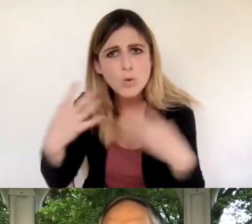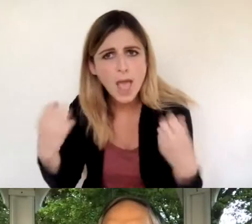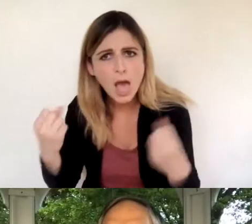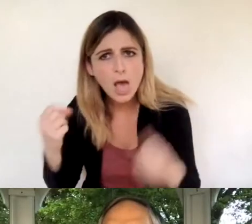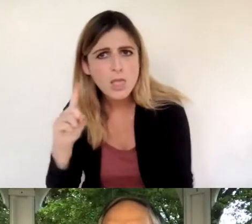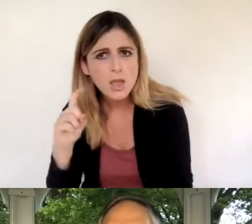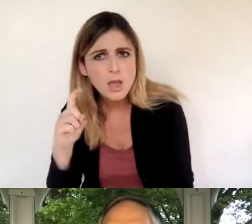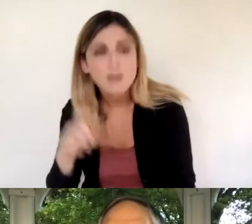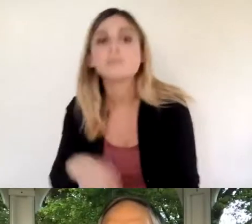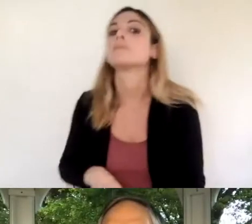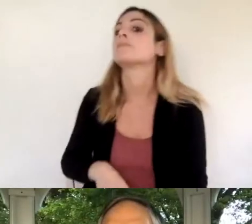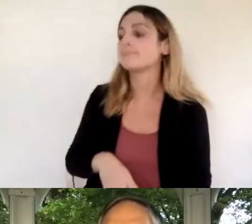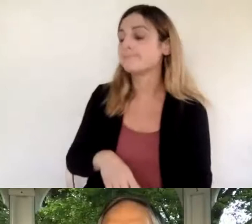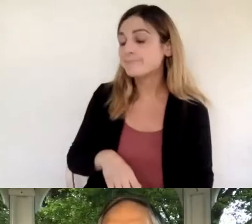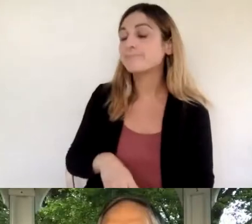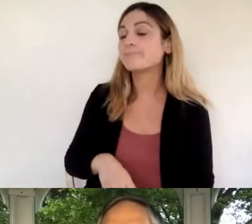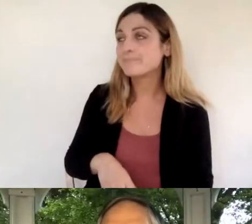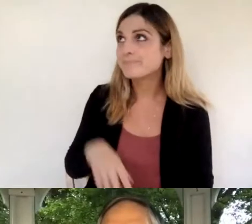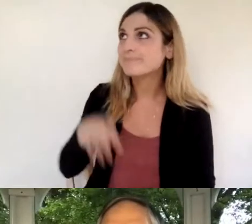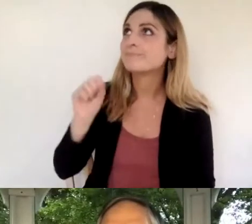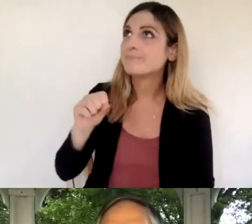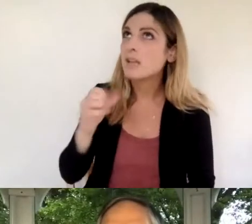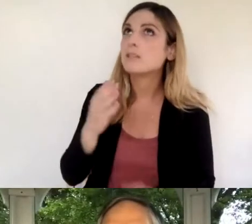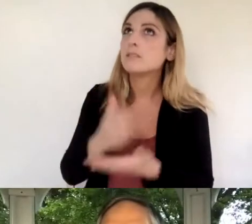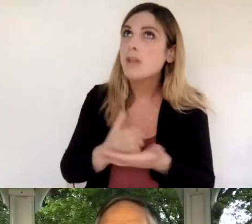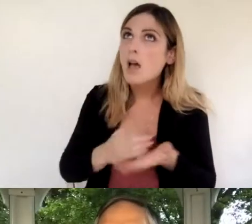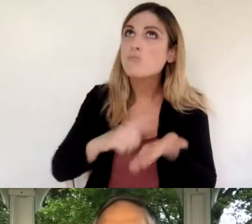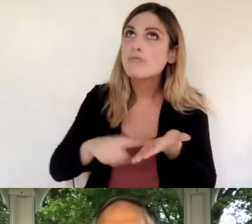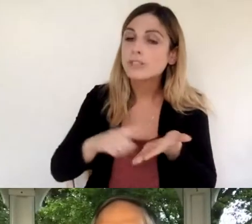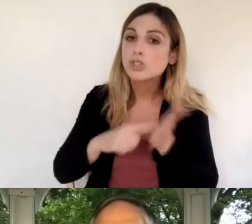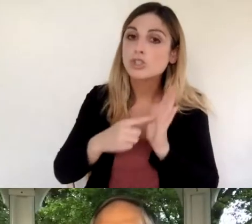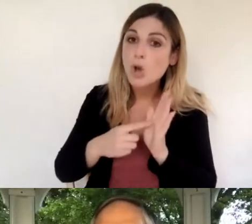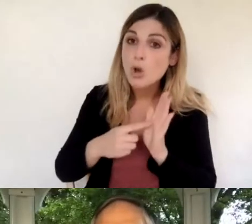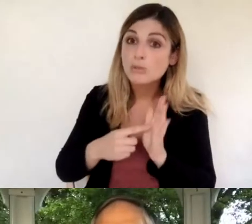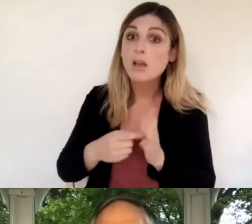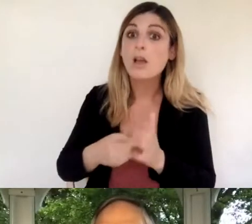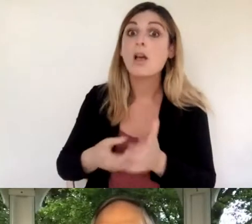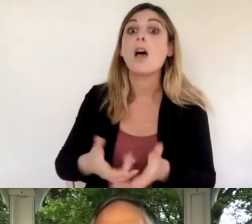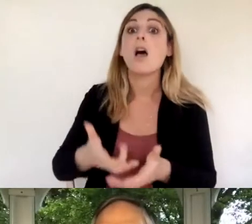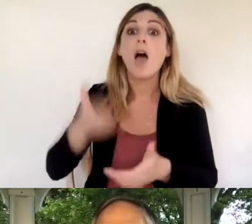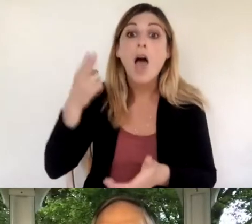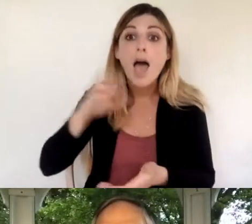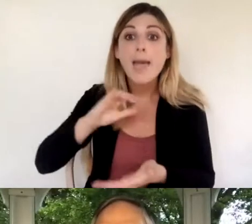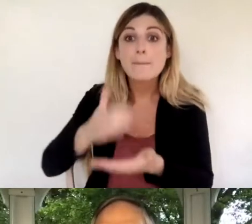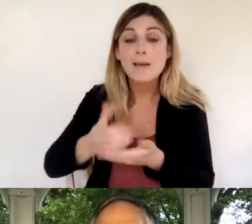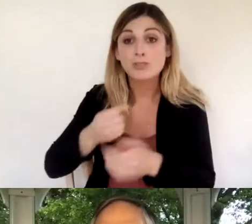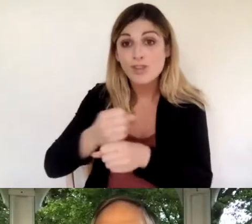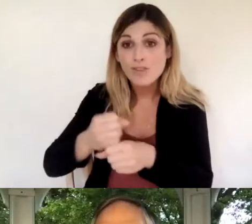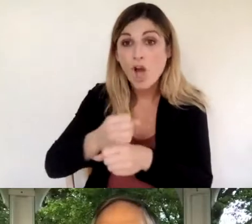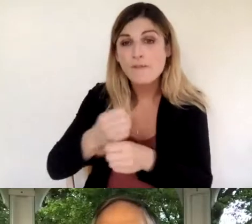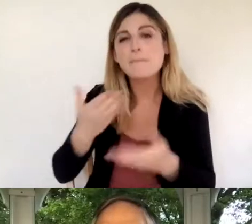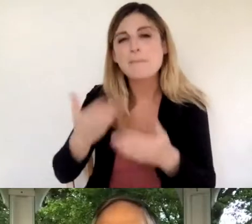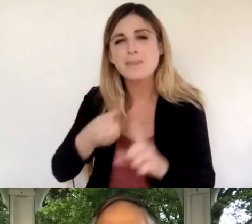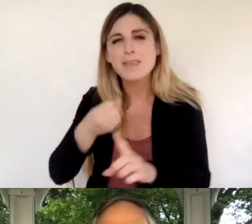bit of research that that shows that high amounts of coffee might affect bone health, but like 2 or 3 cups